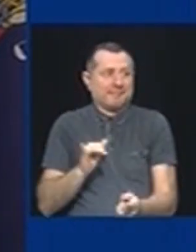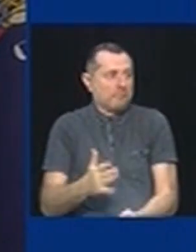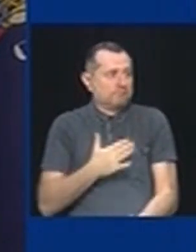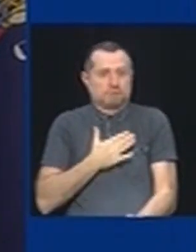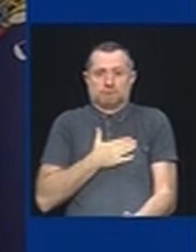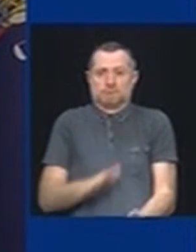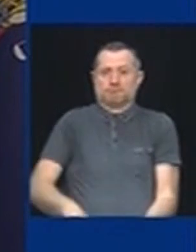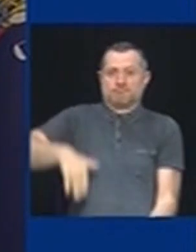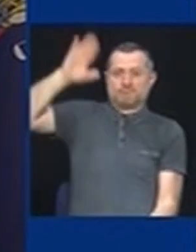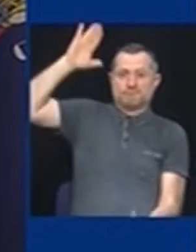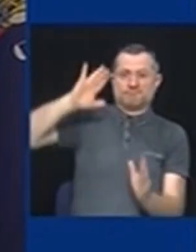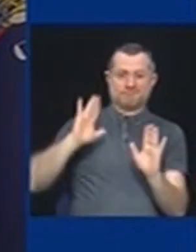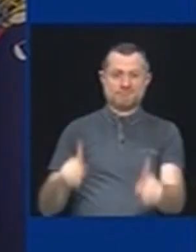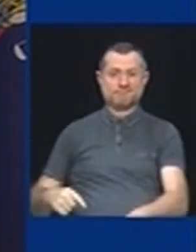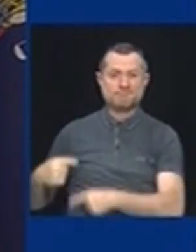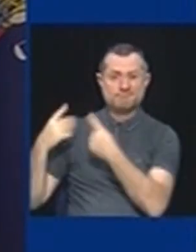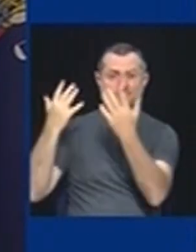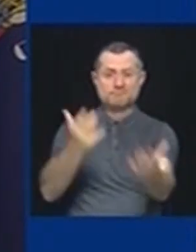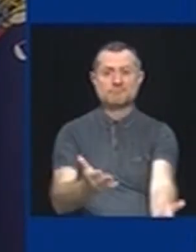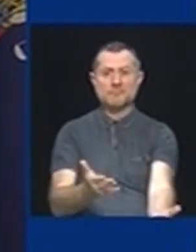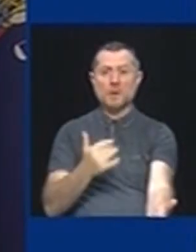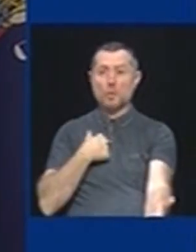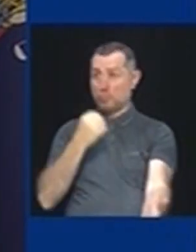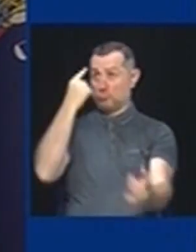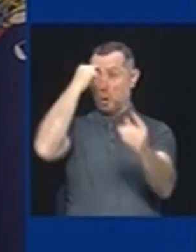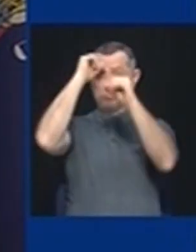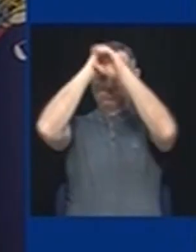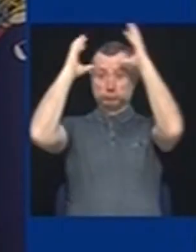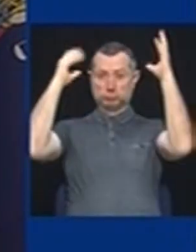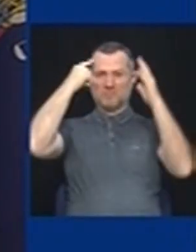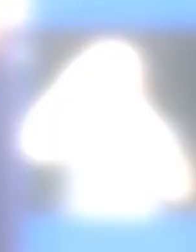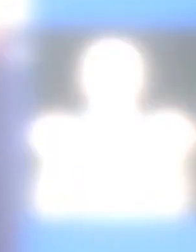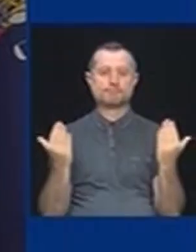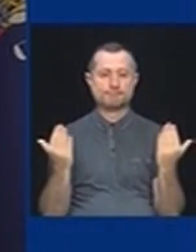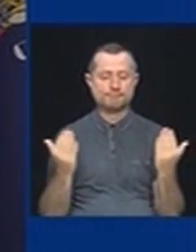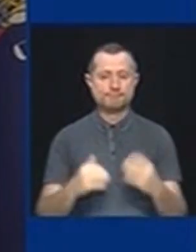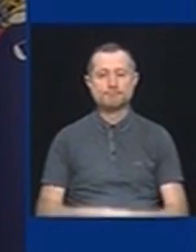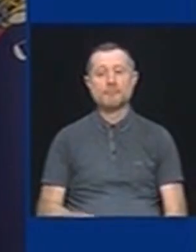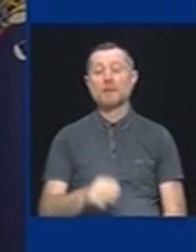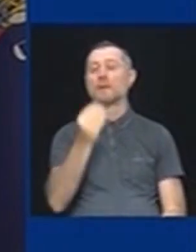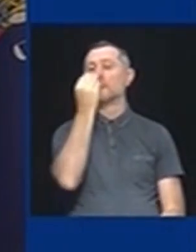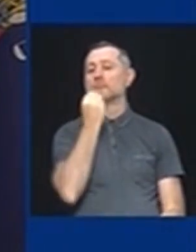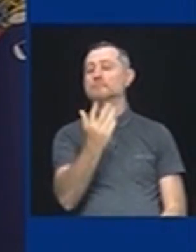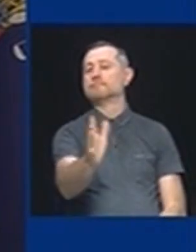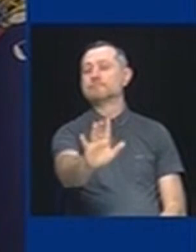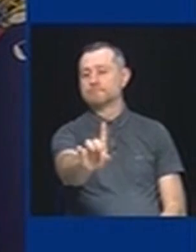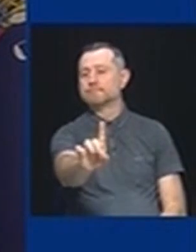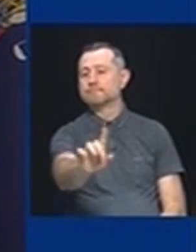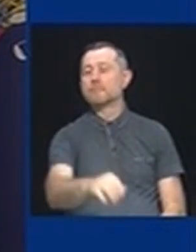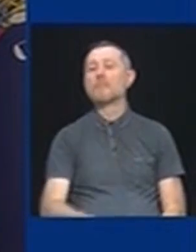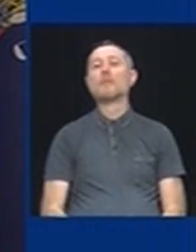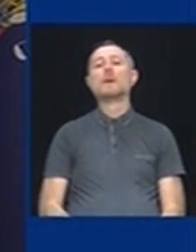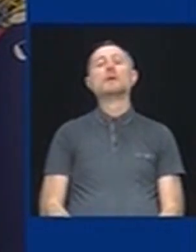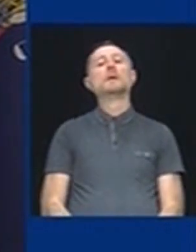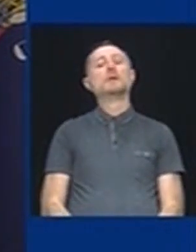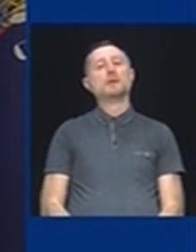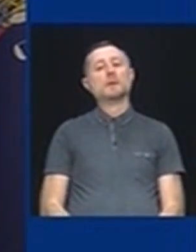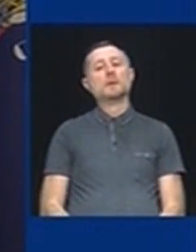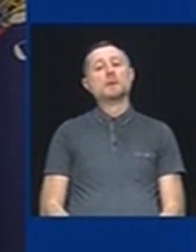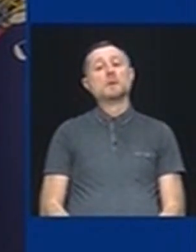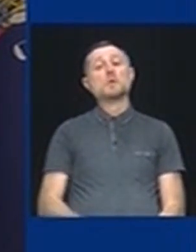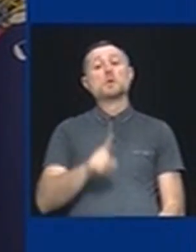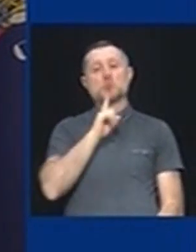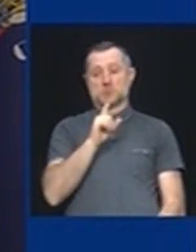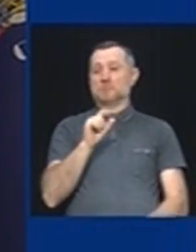mind, I've never crossed the line with anyone. This is not to say that there are not 11